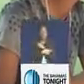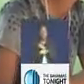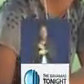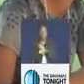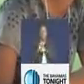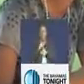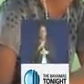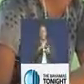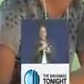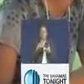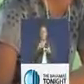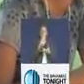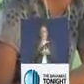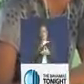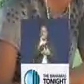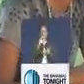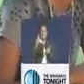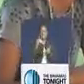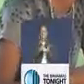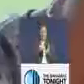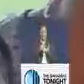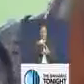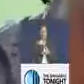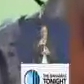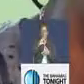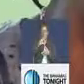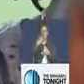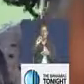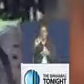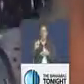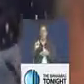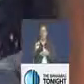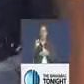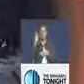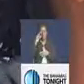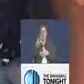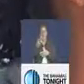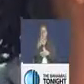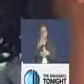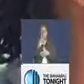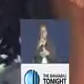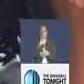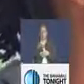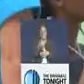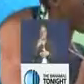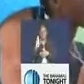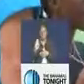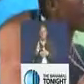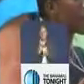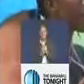200,000 pesos for 18 Gatorade. She could have fallen by the wayside, but this young